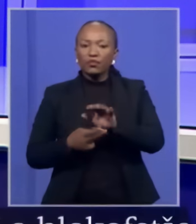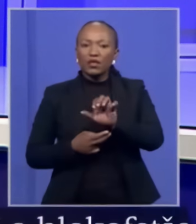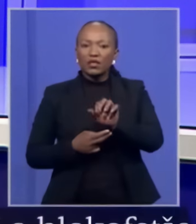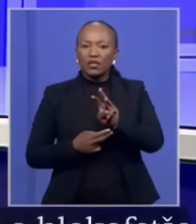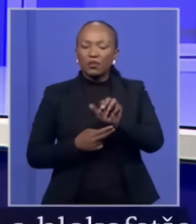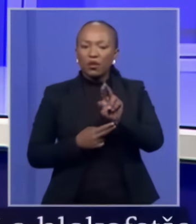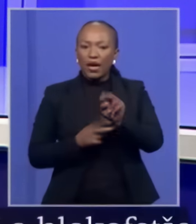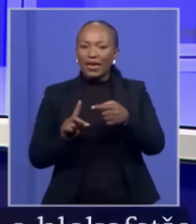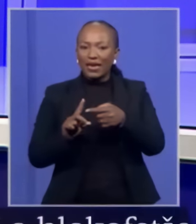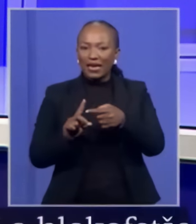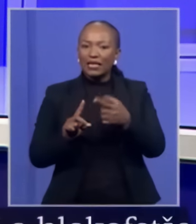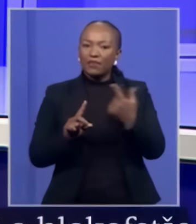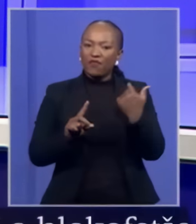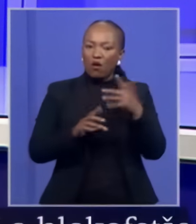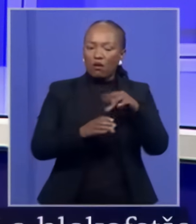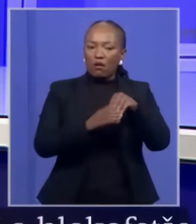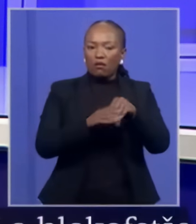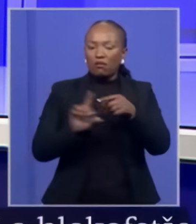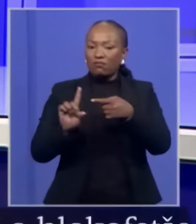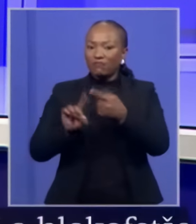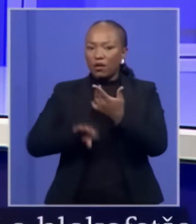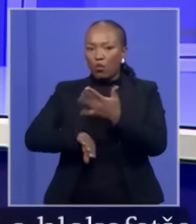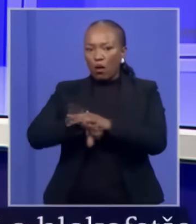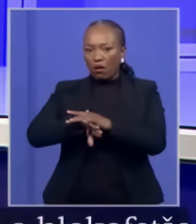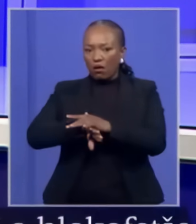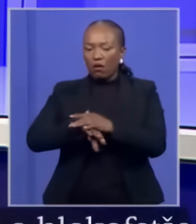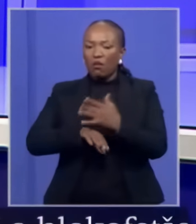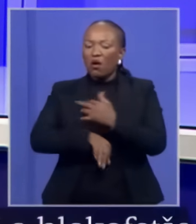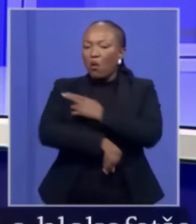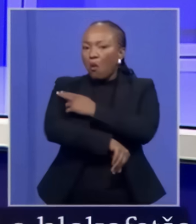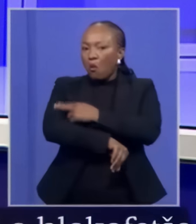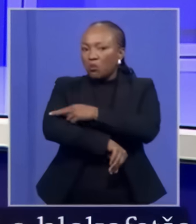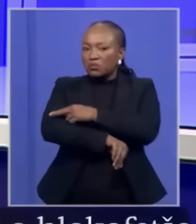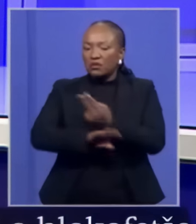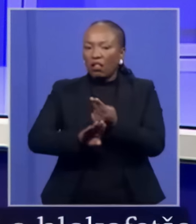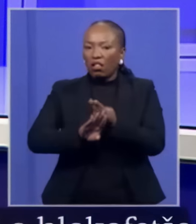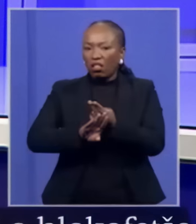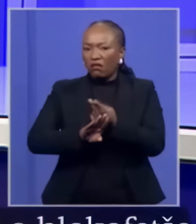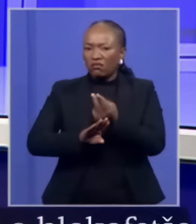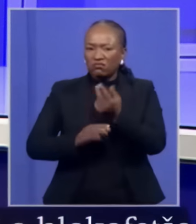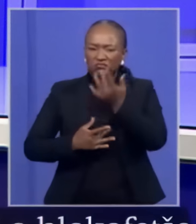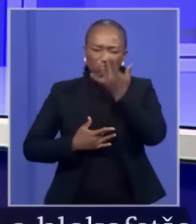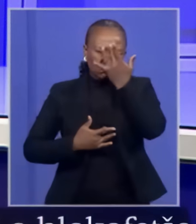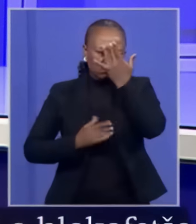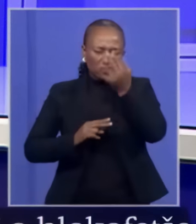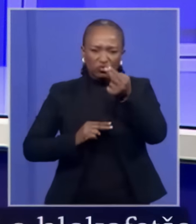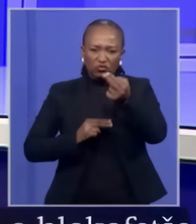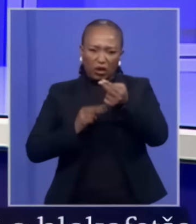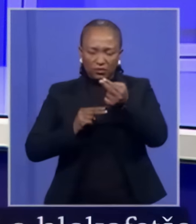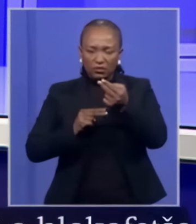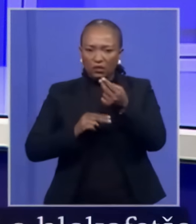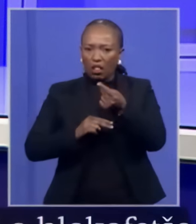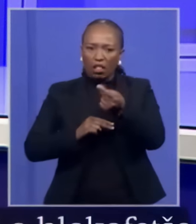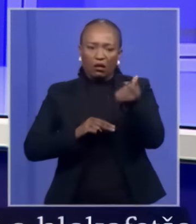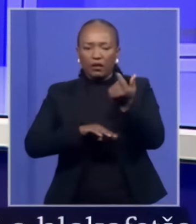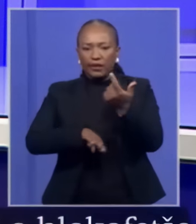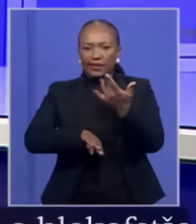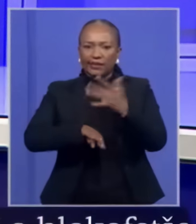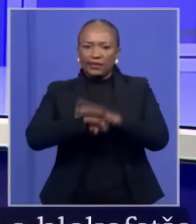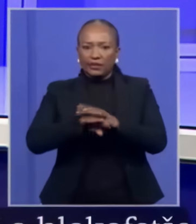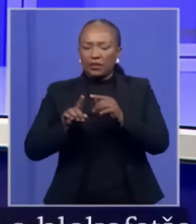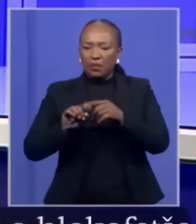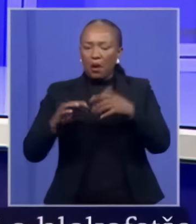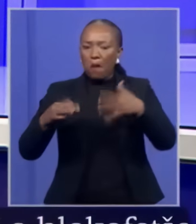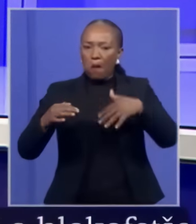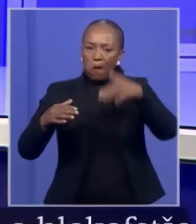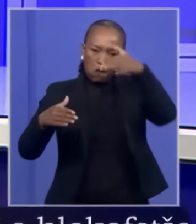o hlokofetše mesong ya Lehono boekelong moraga bolwetši bja bokopana. Madia o be a bonwa bjalo ka thwadi go tša bogaši ka bohlale le tsebo